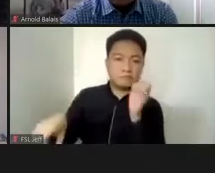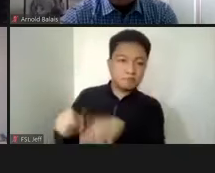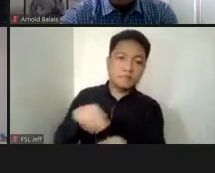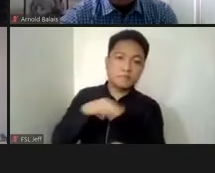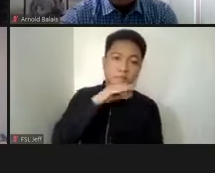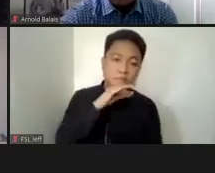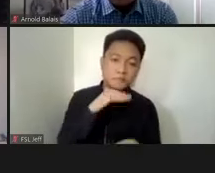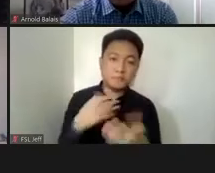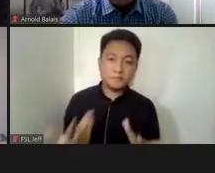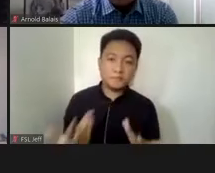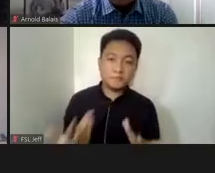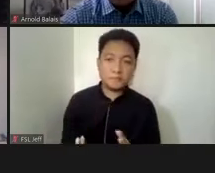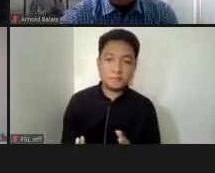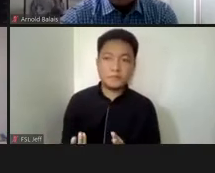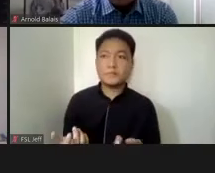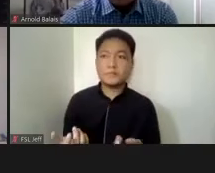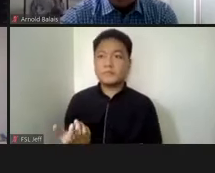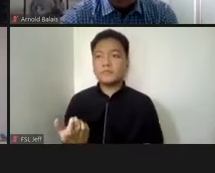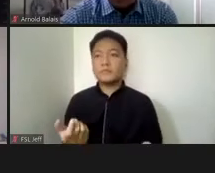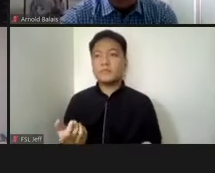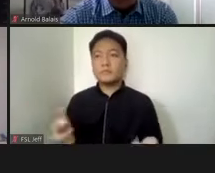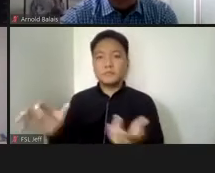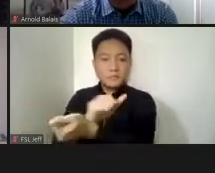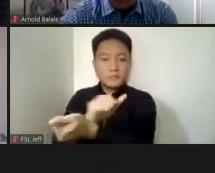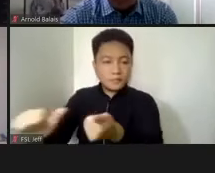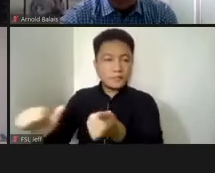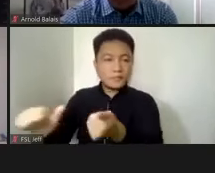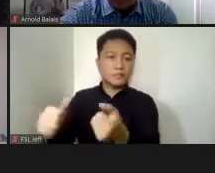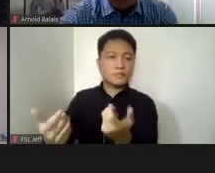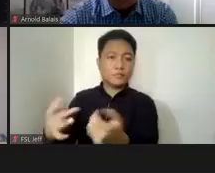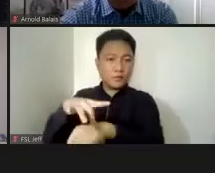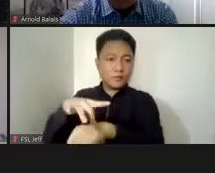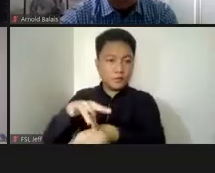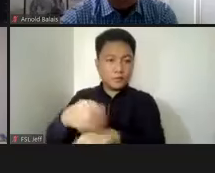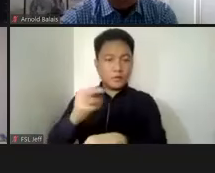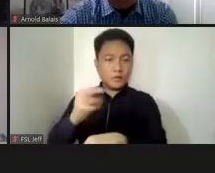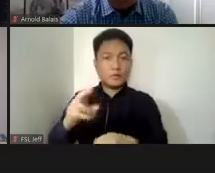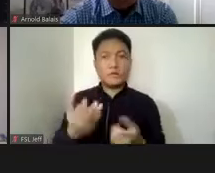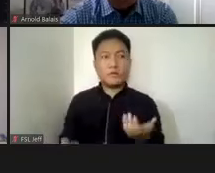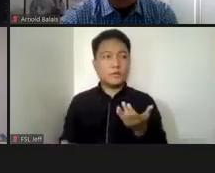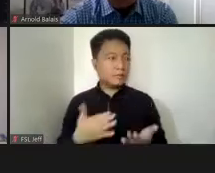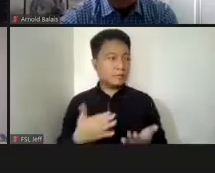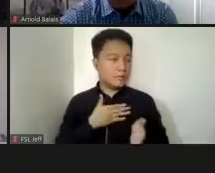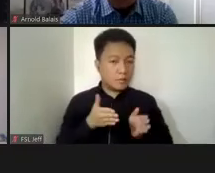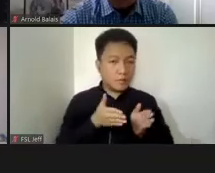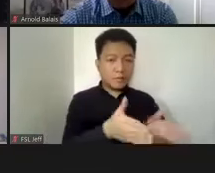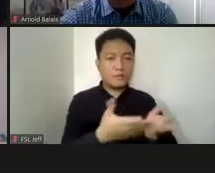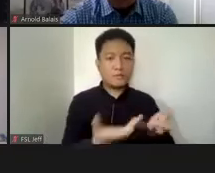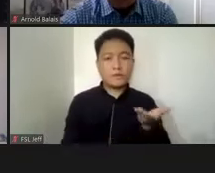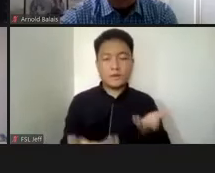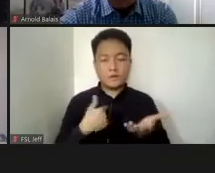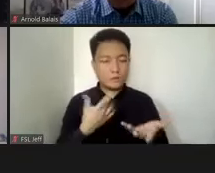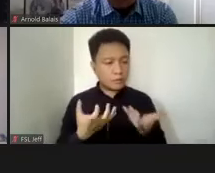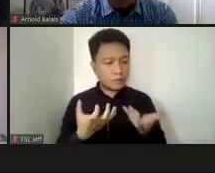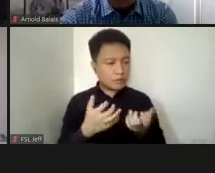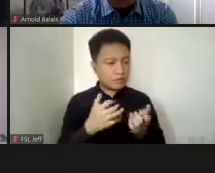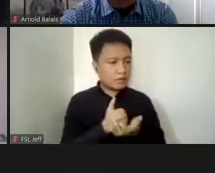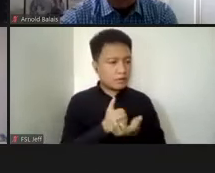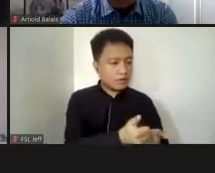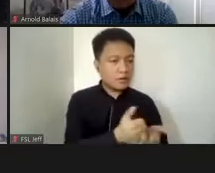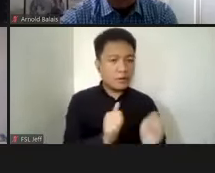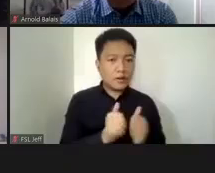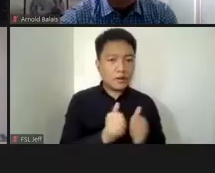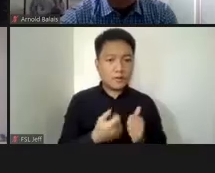and being conscious? How do I behave? And that's how I would answer and encourage other people.